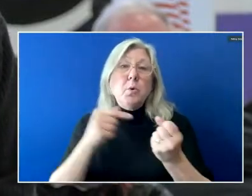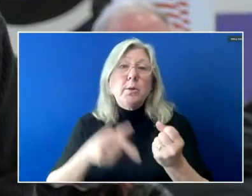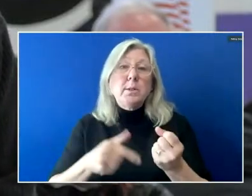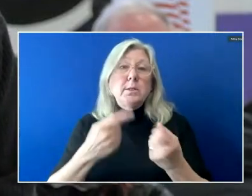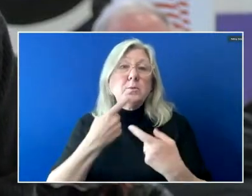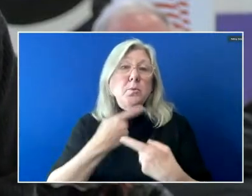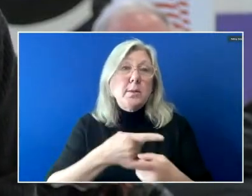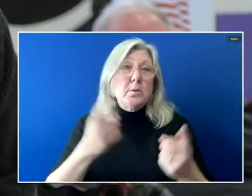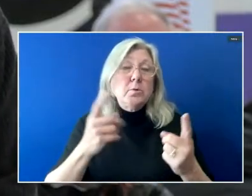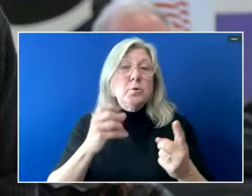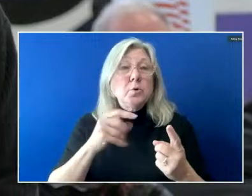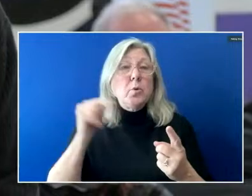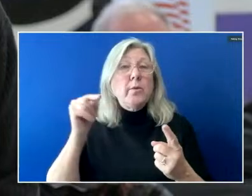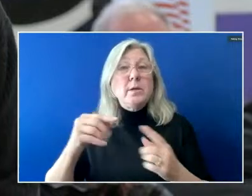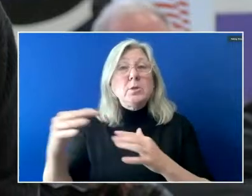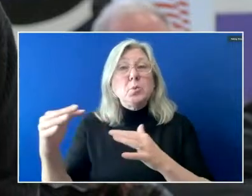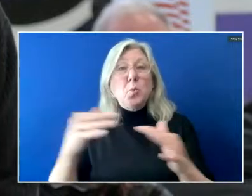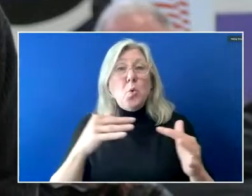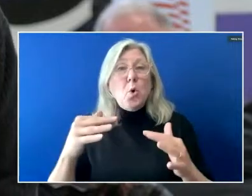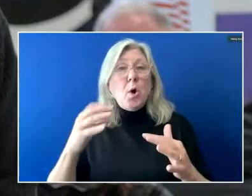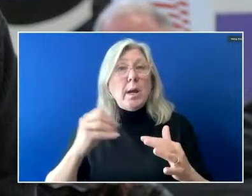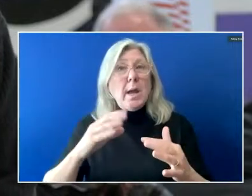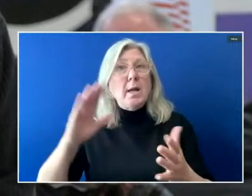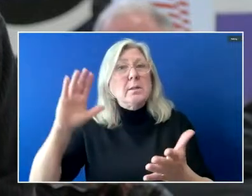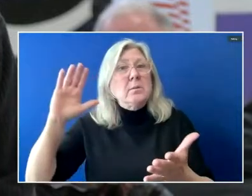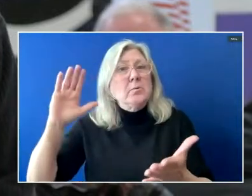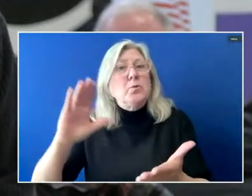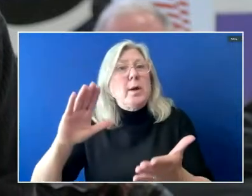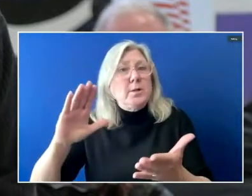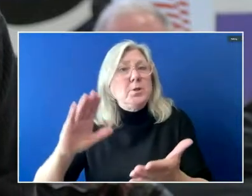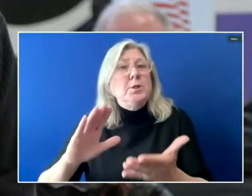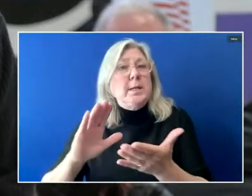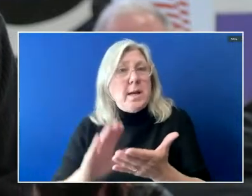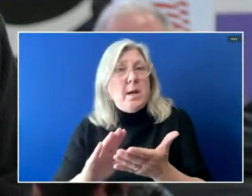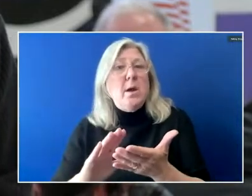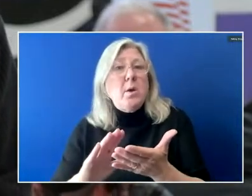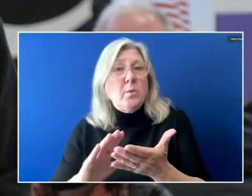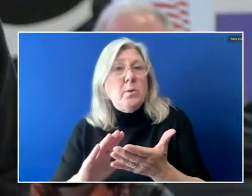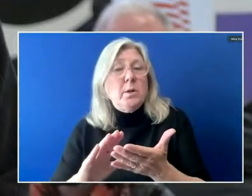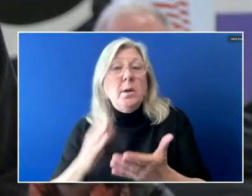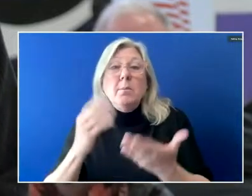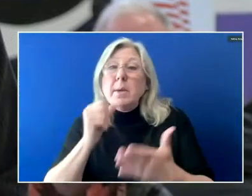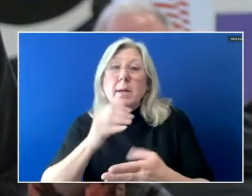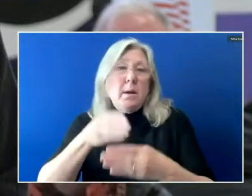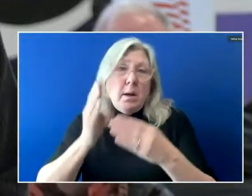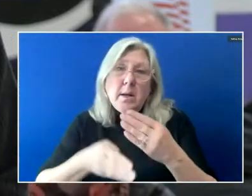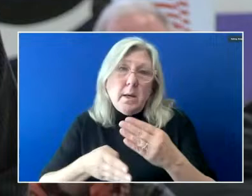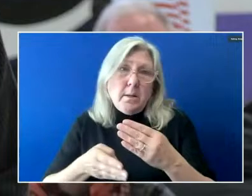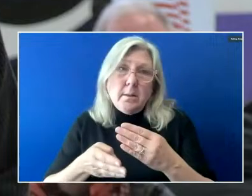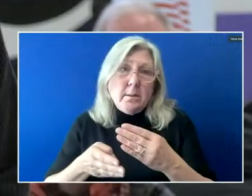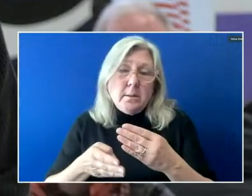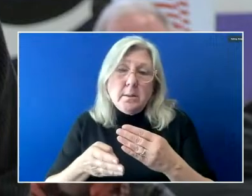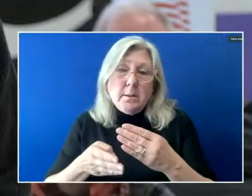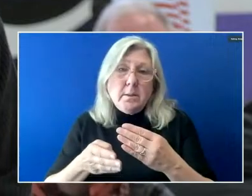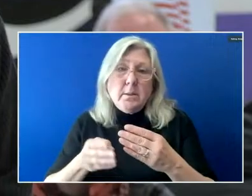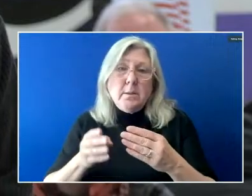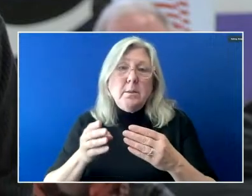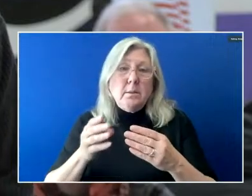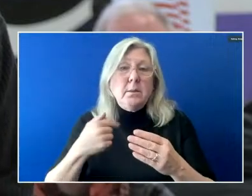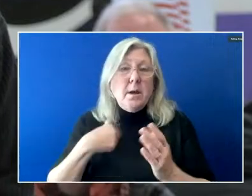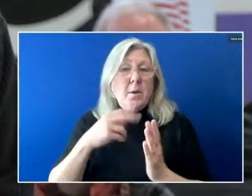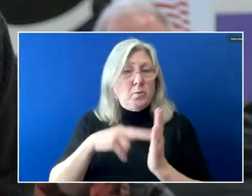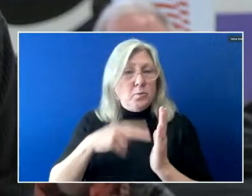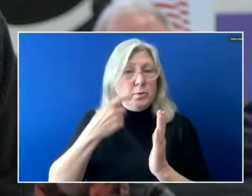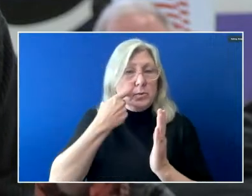war can ratchet down it may not end I was reading recently